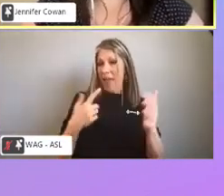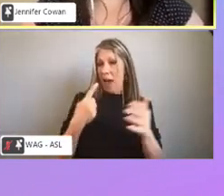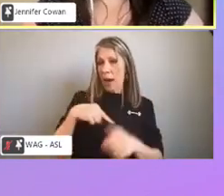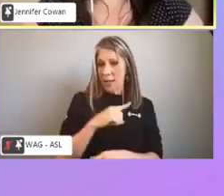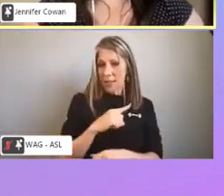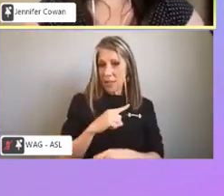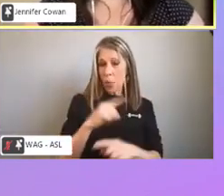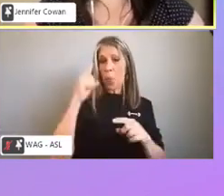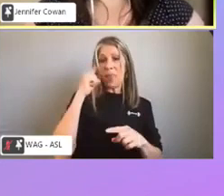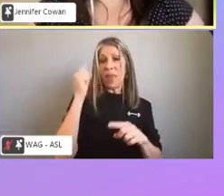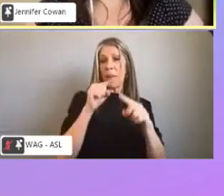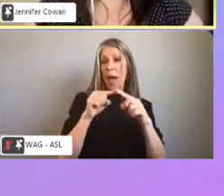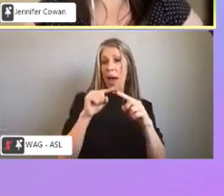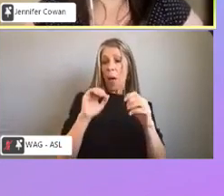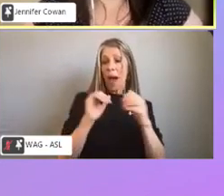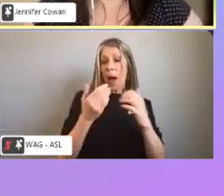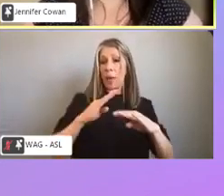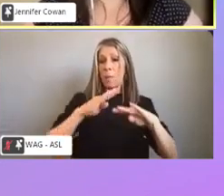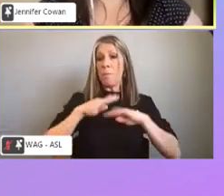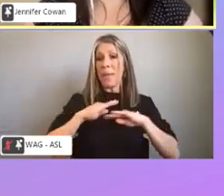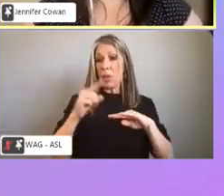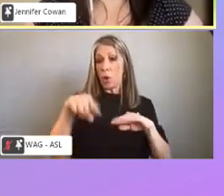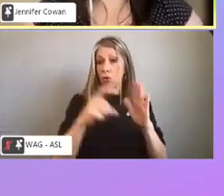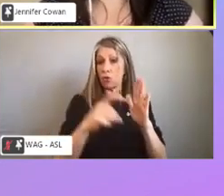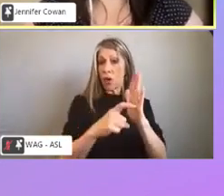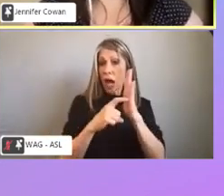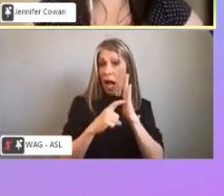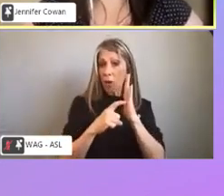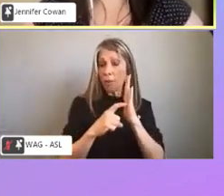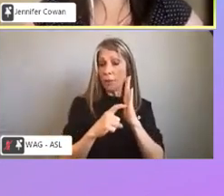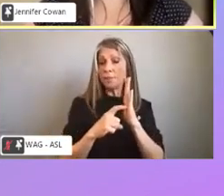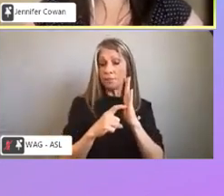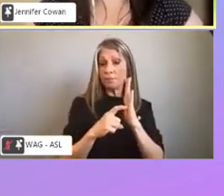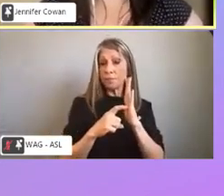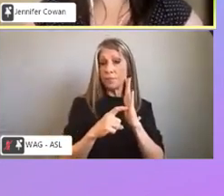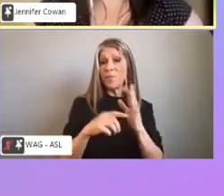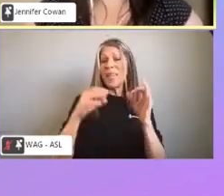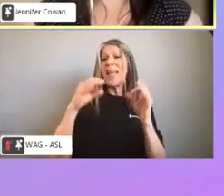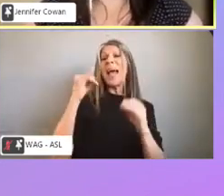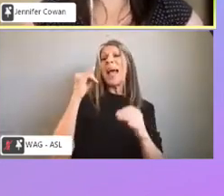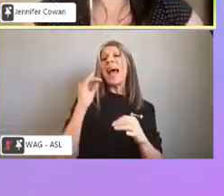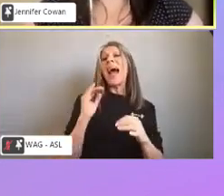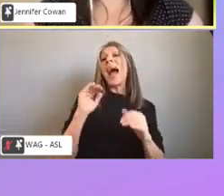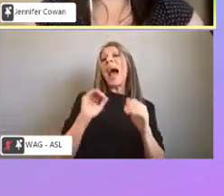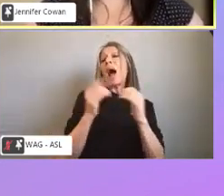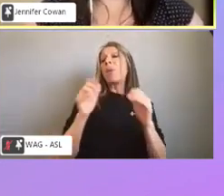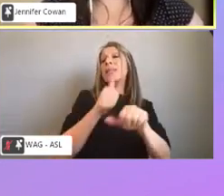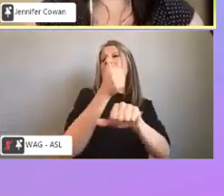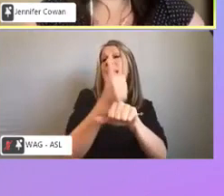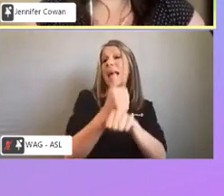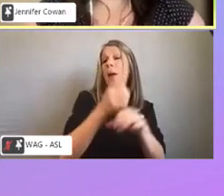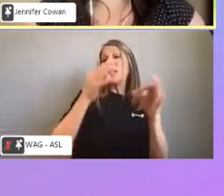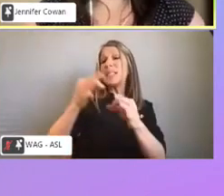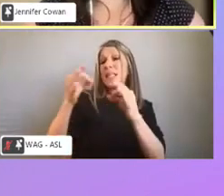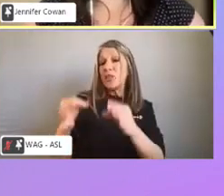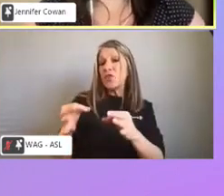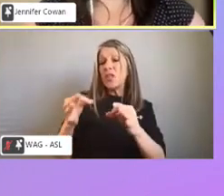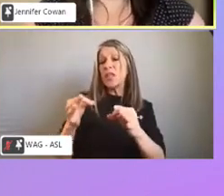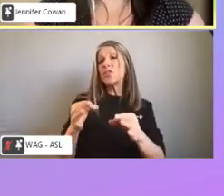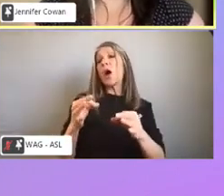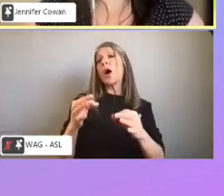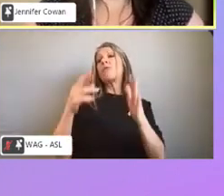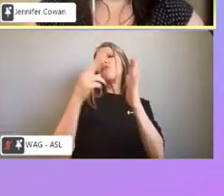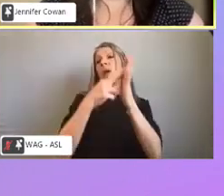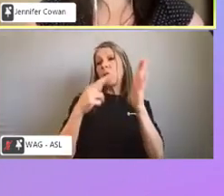about how we meet our regulatory requirements, the idea is that our decisions or how we implement a particular aspect of a